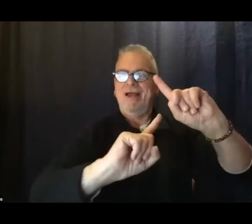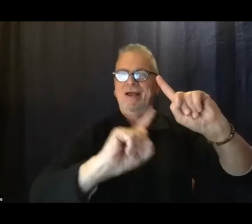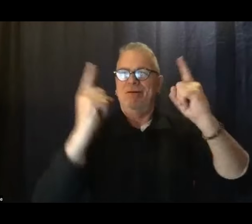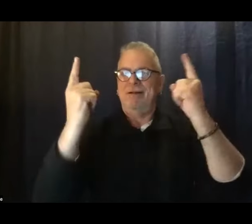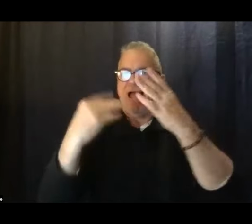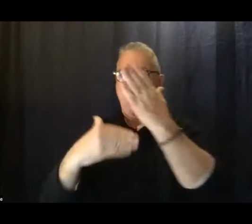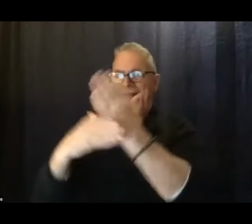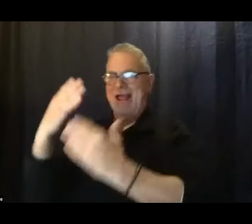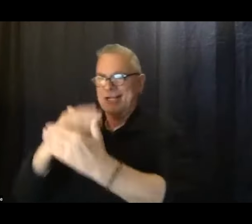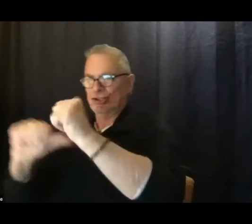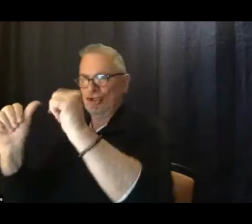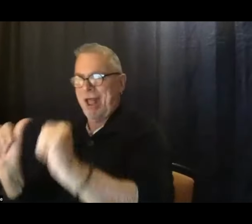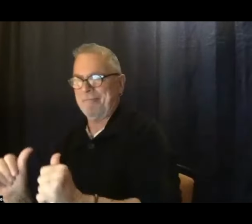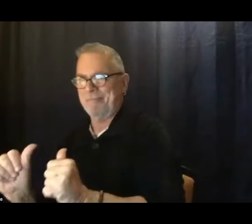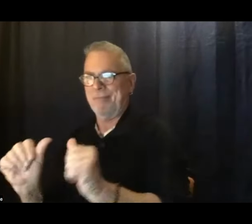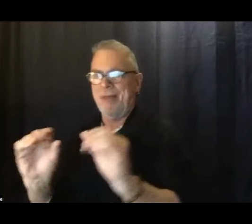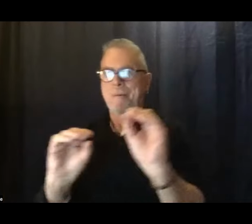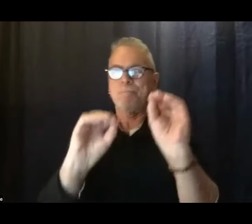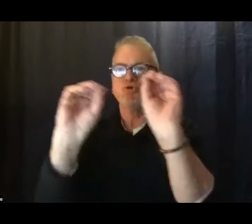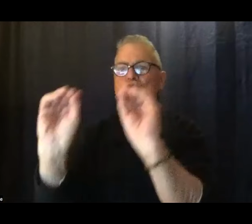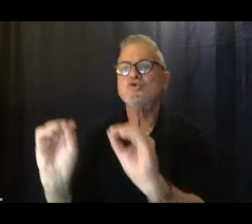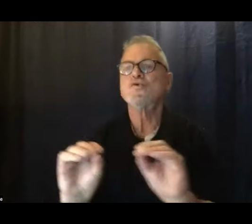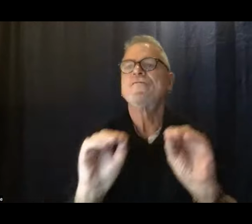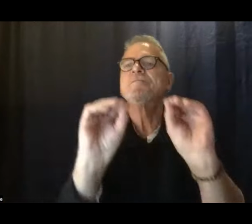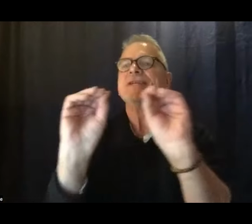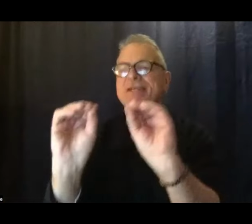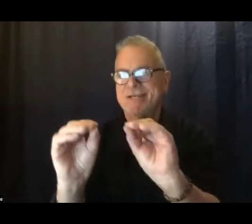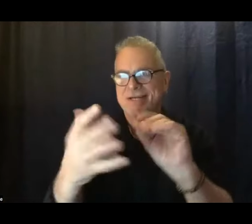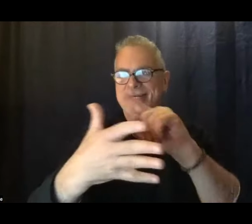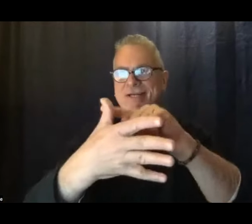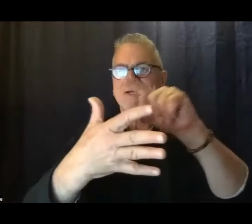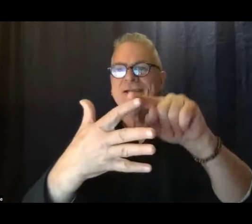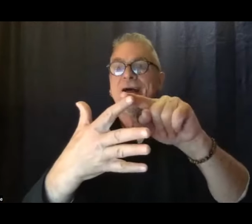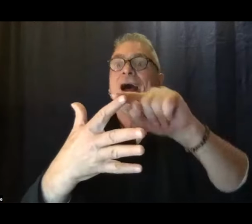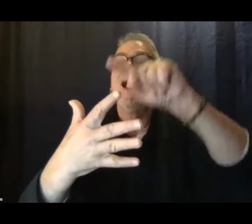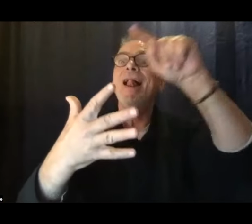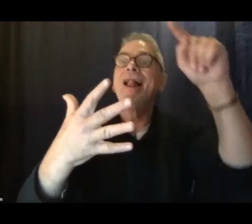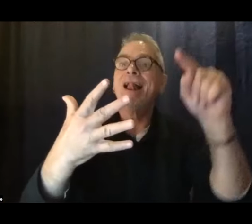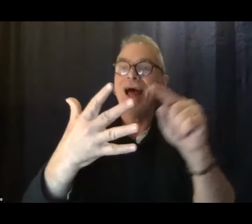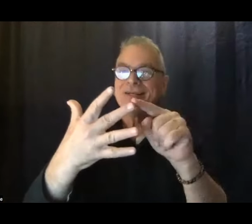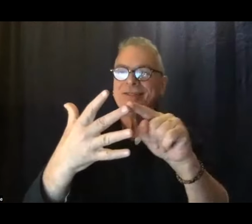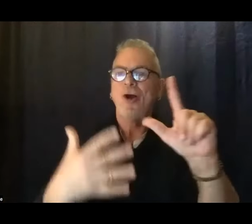doing. Notice how the hands are moving. So hand shape plus movement.